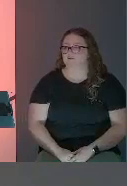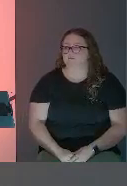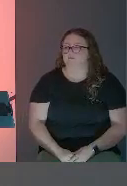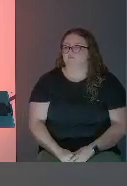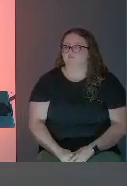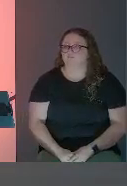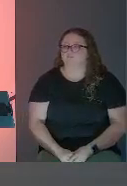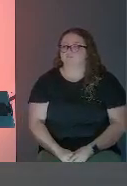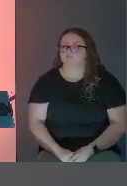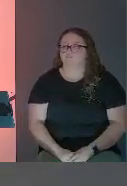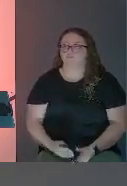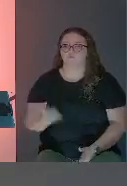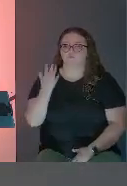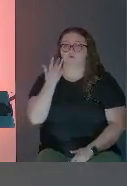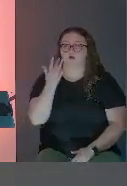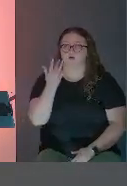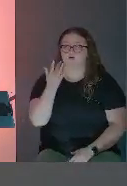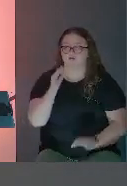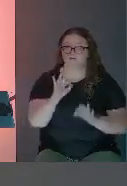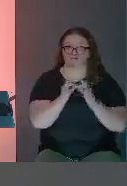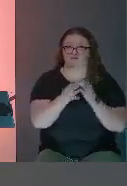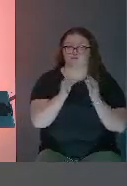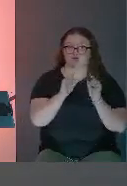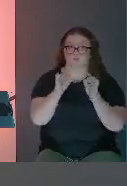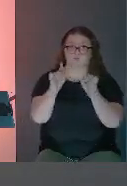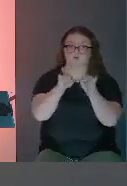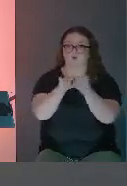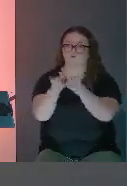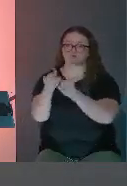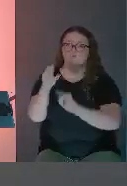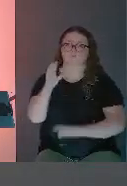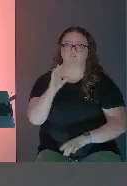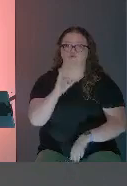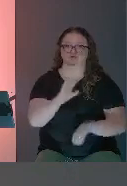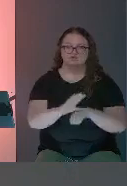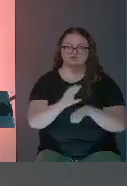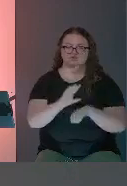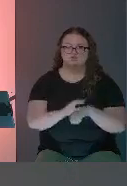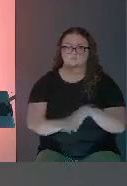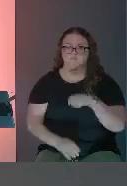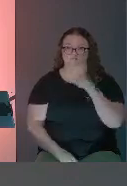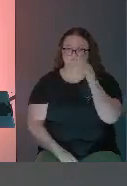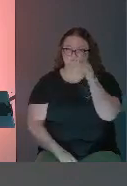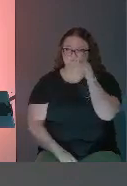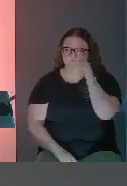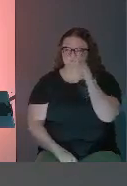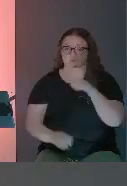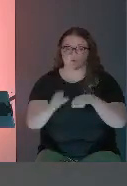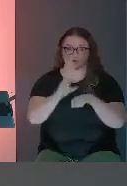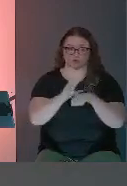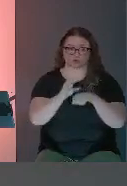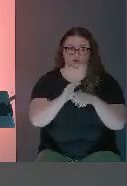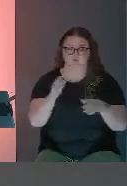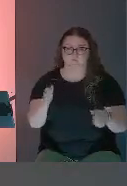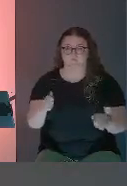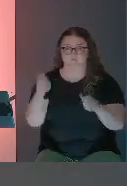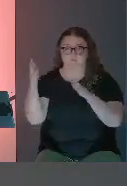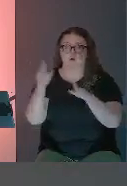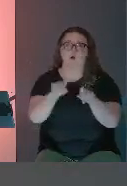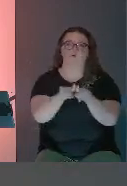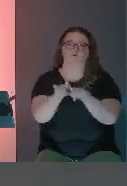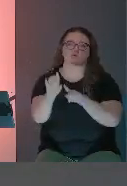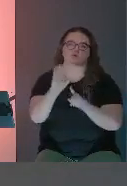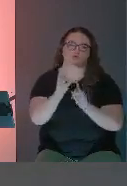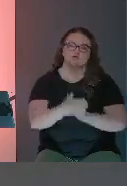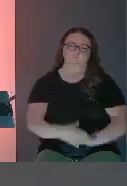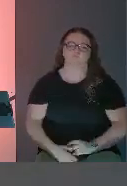Because where the family goes, so goes the church. And so goes the church, so goes the culture. And this is where